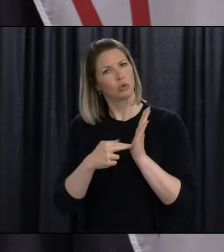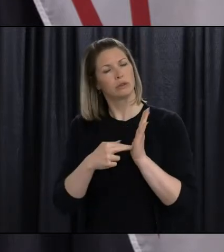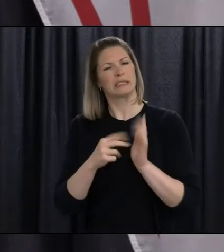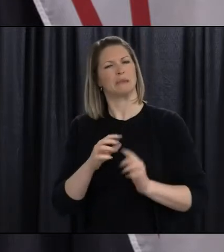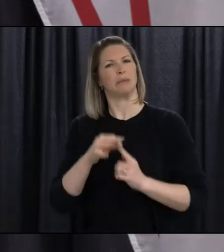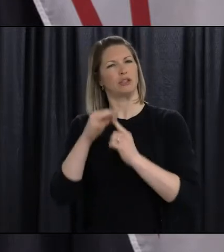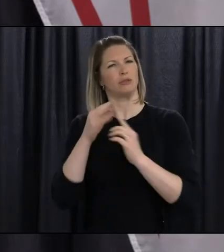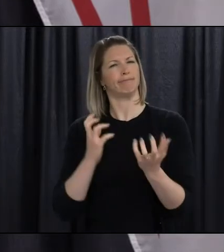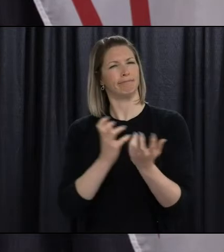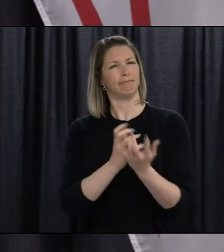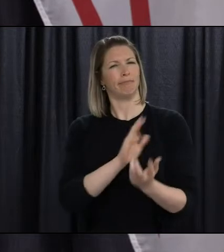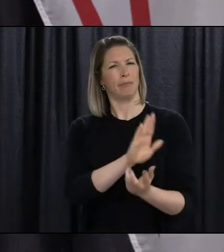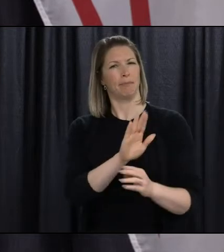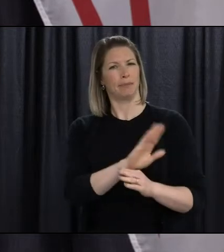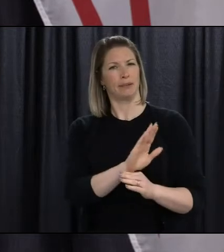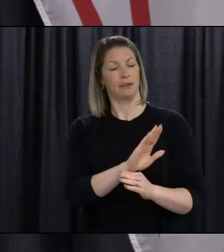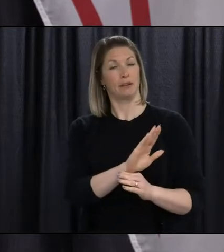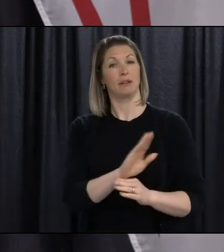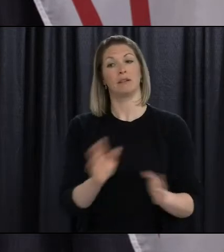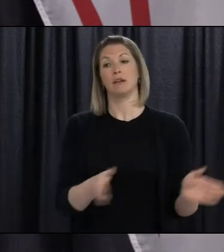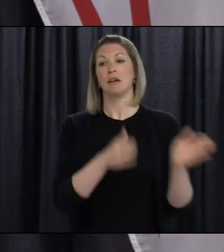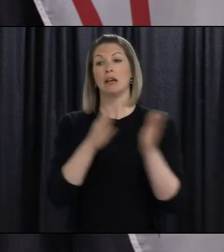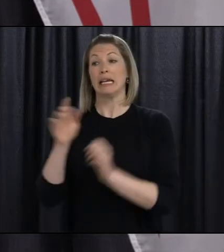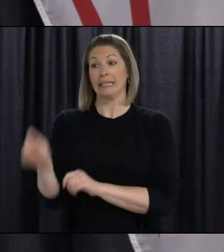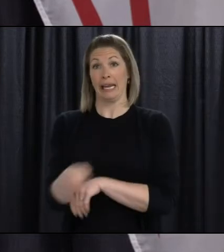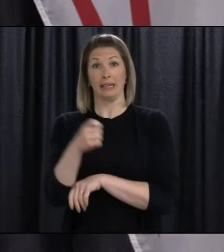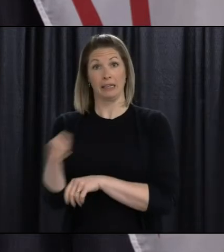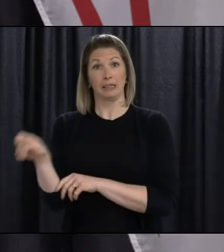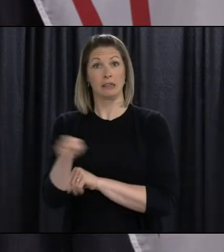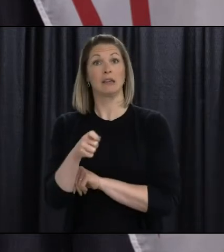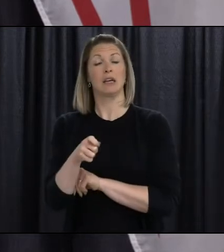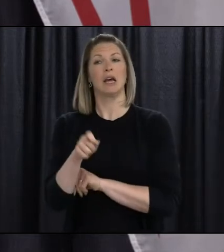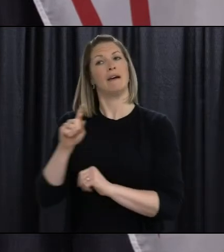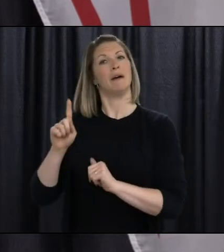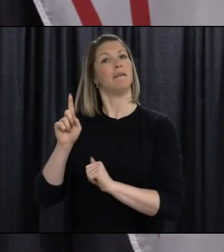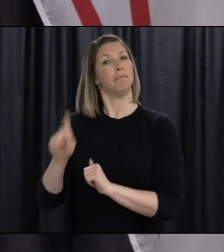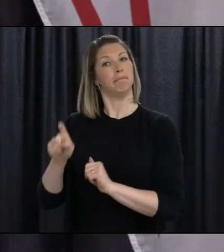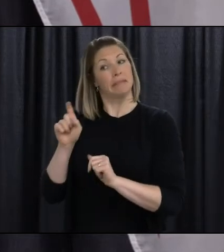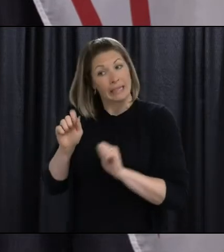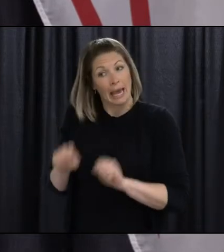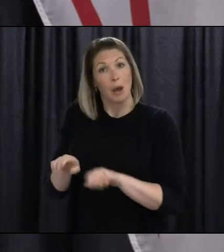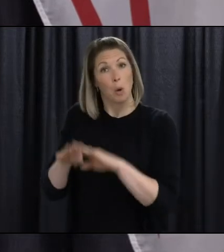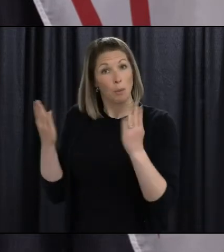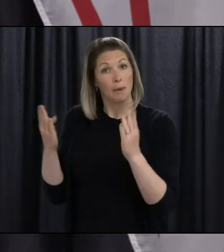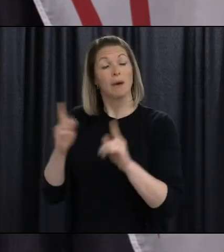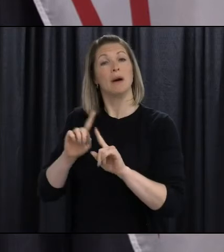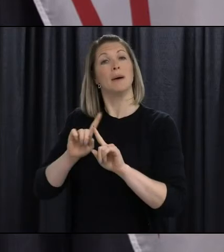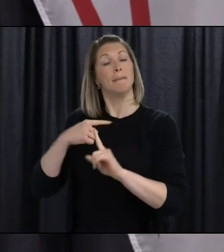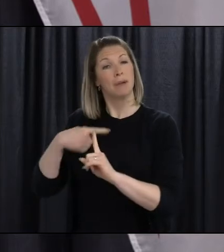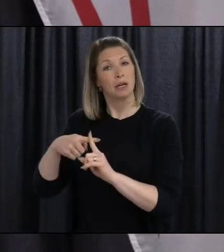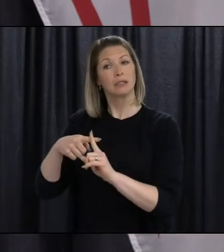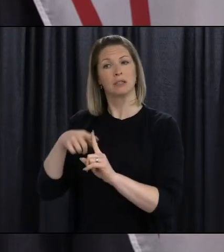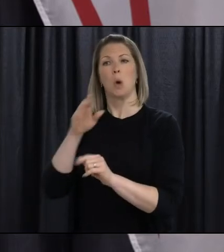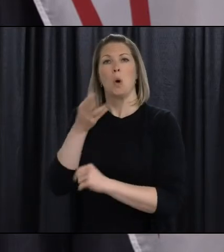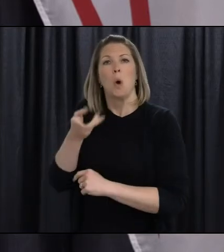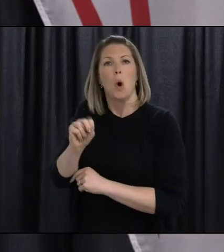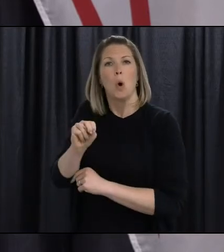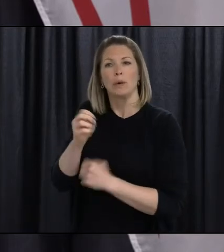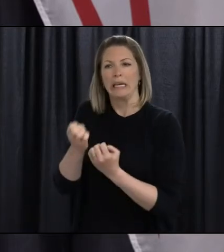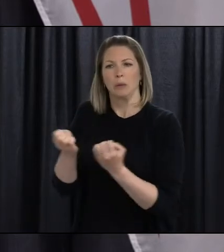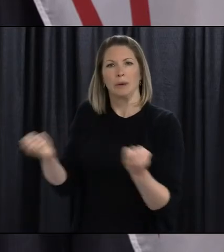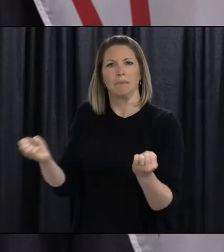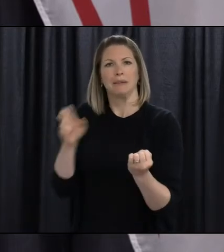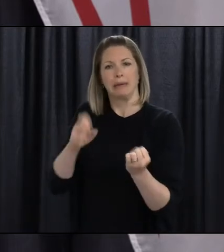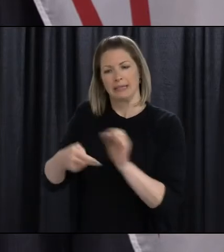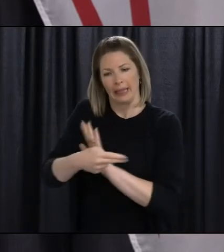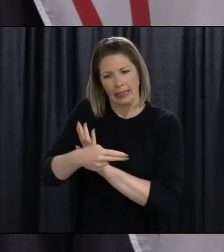equipment and are prohibited from sharing equipment with others. Individuals must maintain physical distancing at all